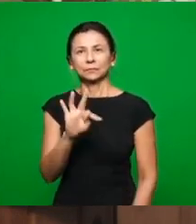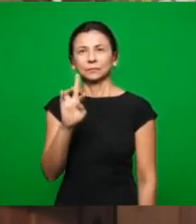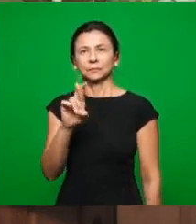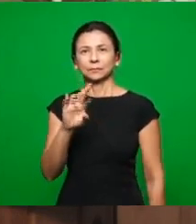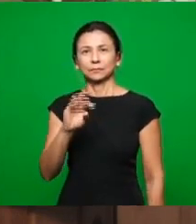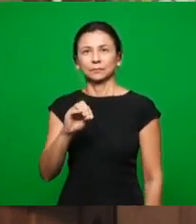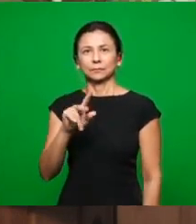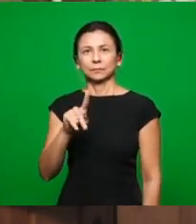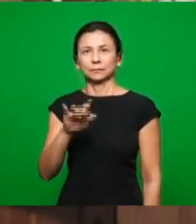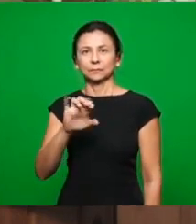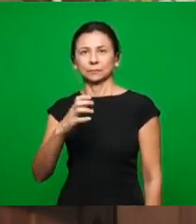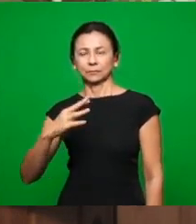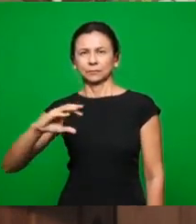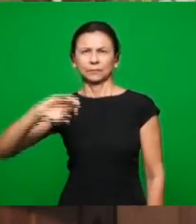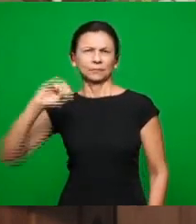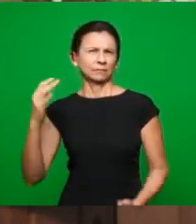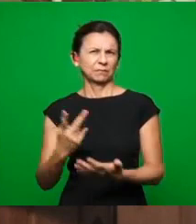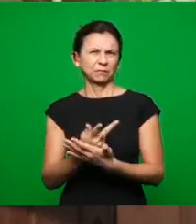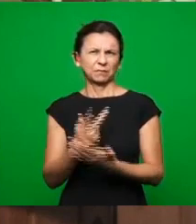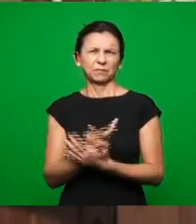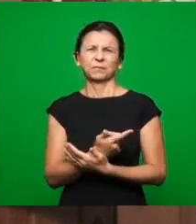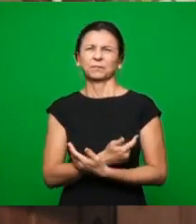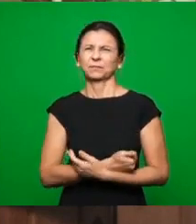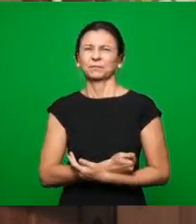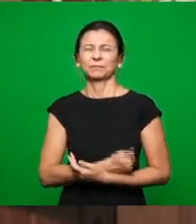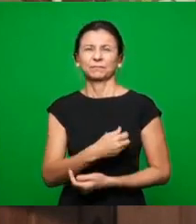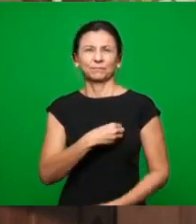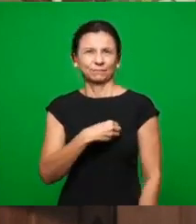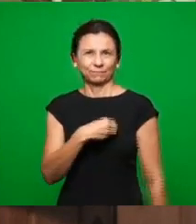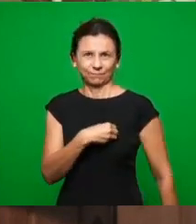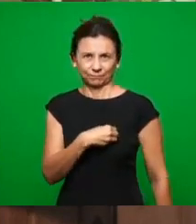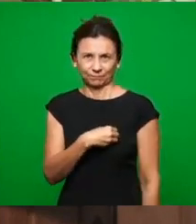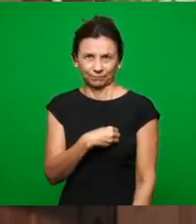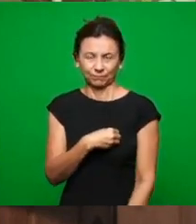So stumbling blocks, idolatry and prostitution.